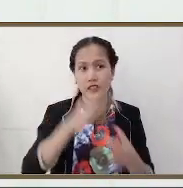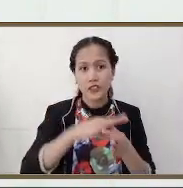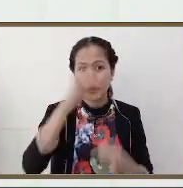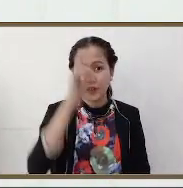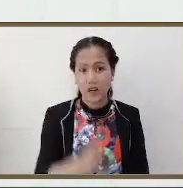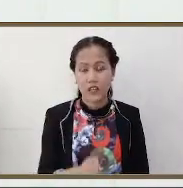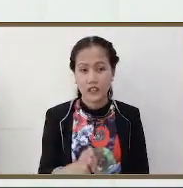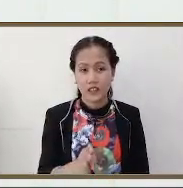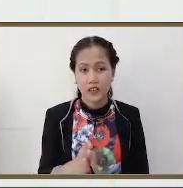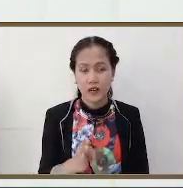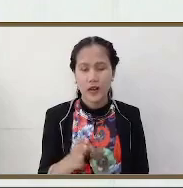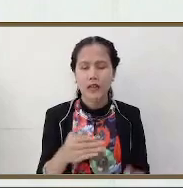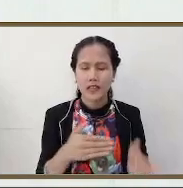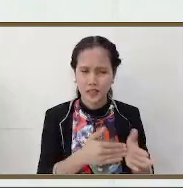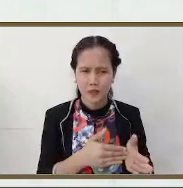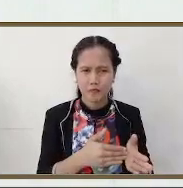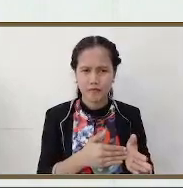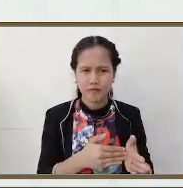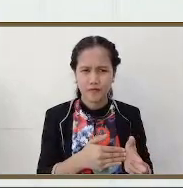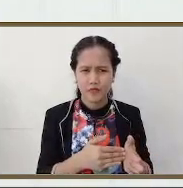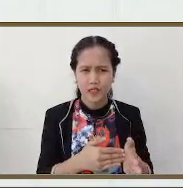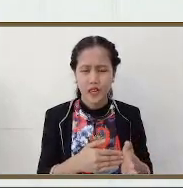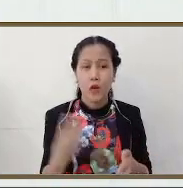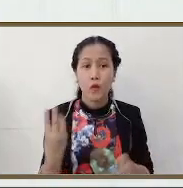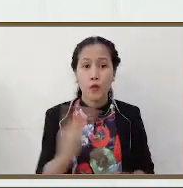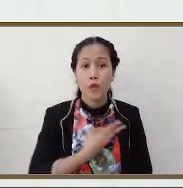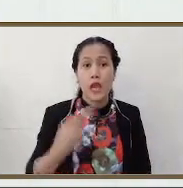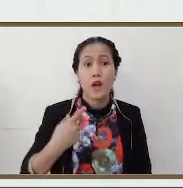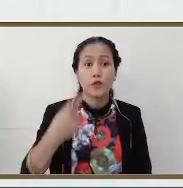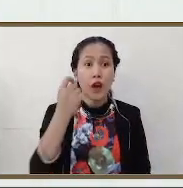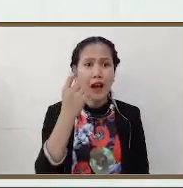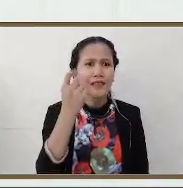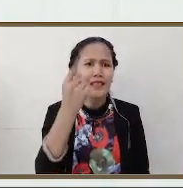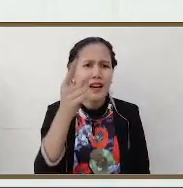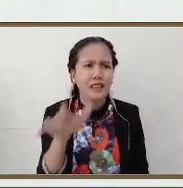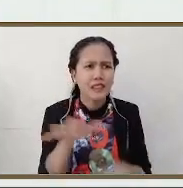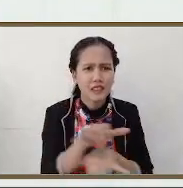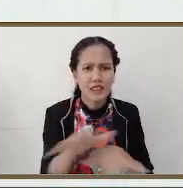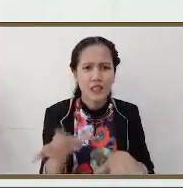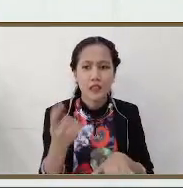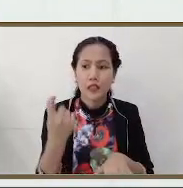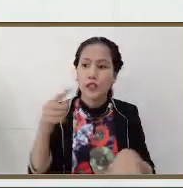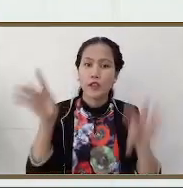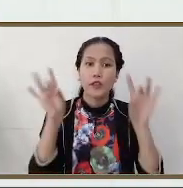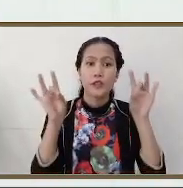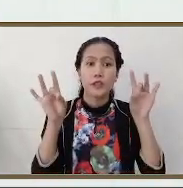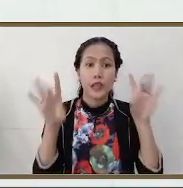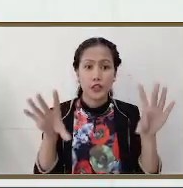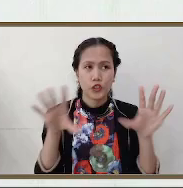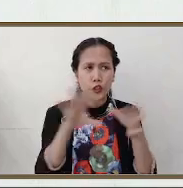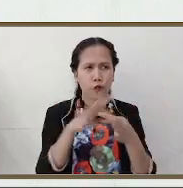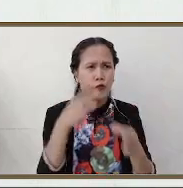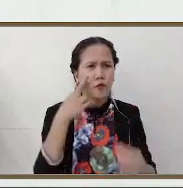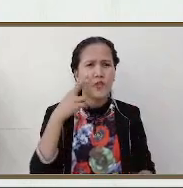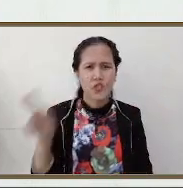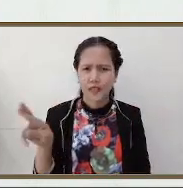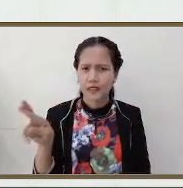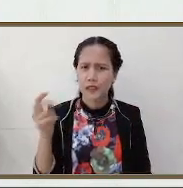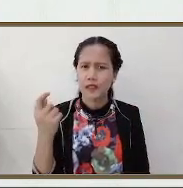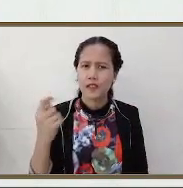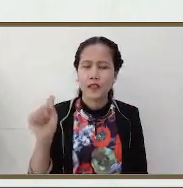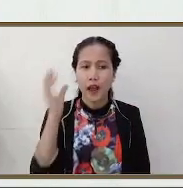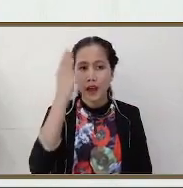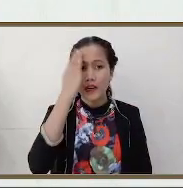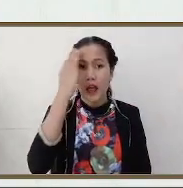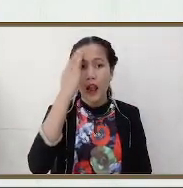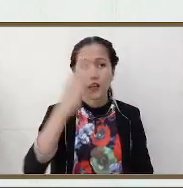Again, inuulit ko mga kapatid, we have to understand as well the danger of rejecting the